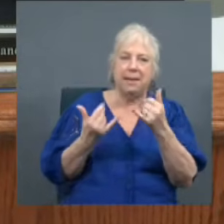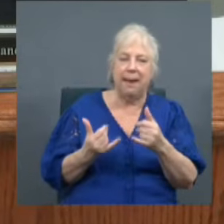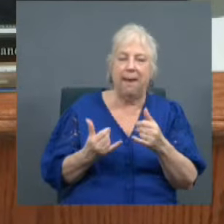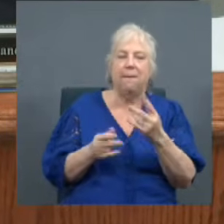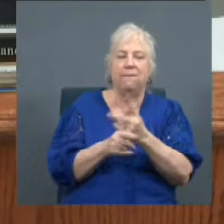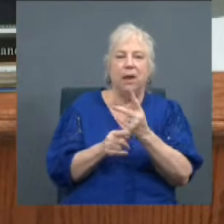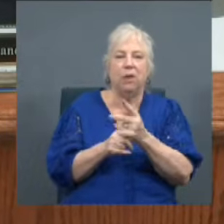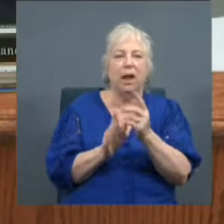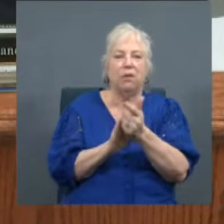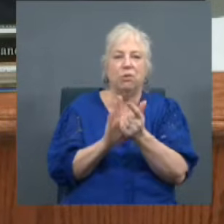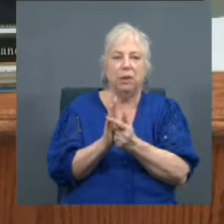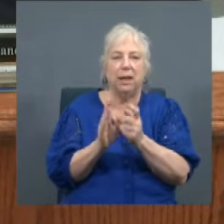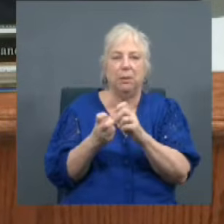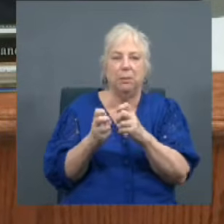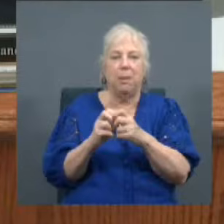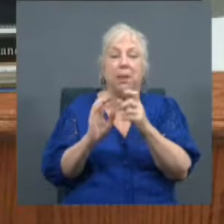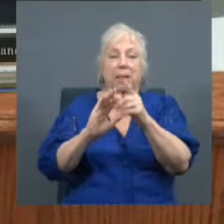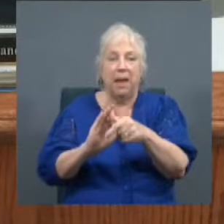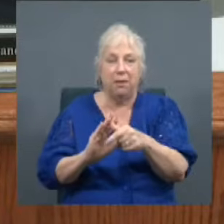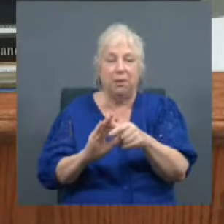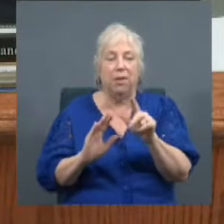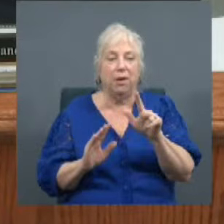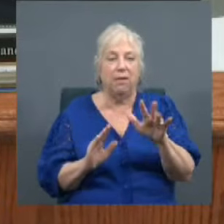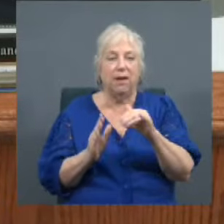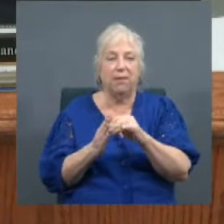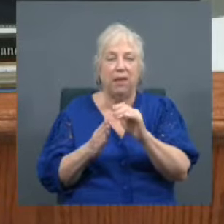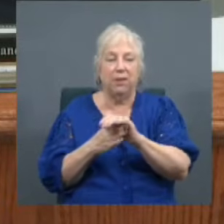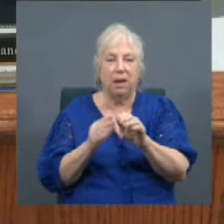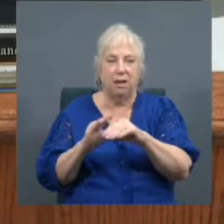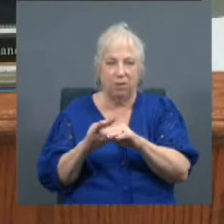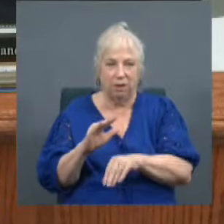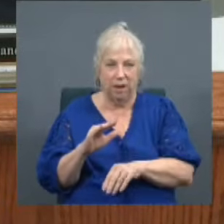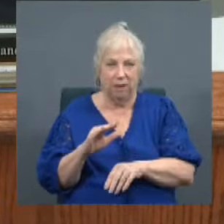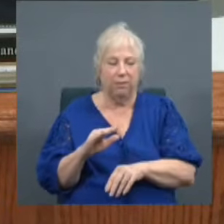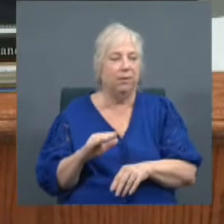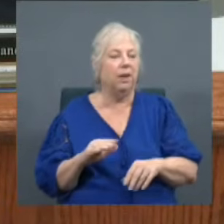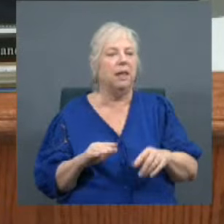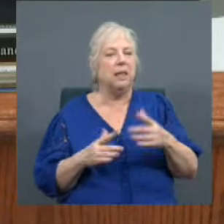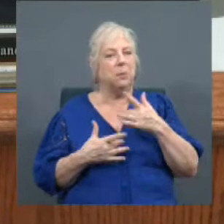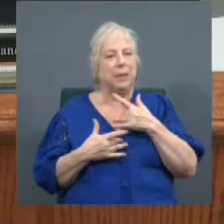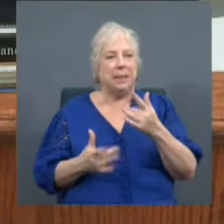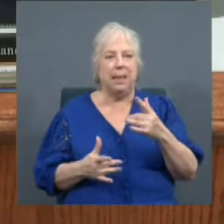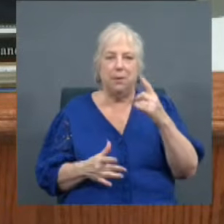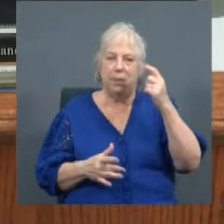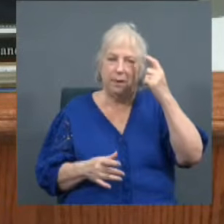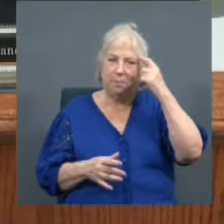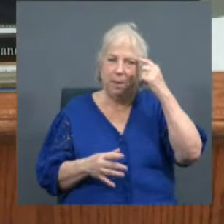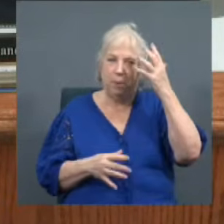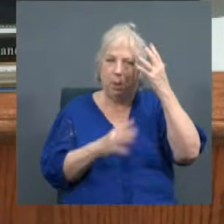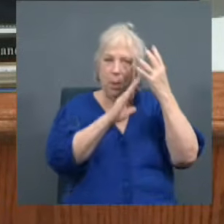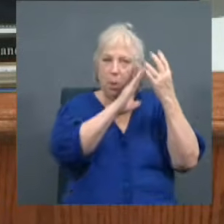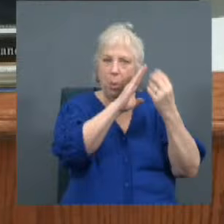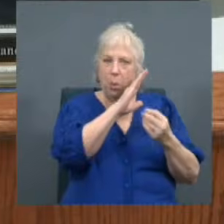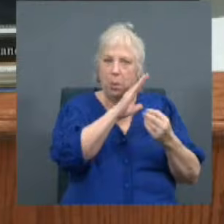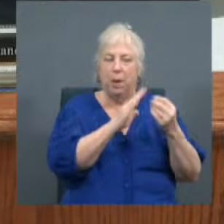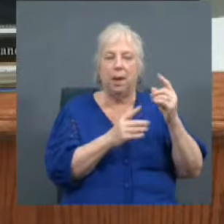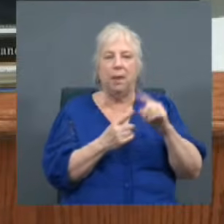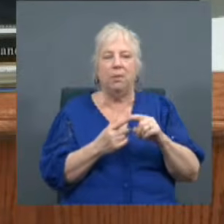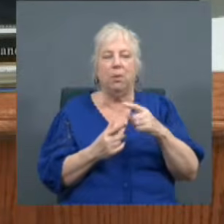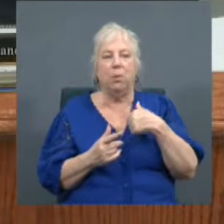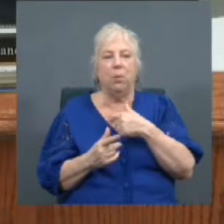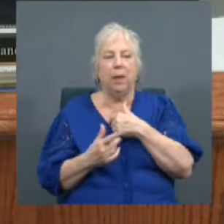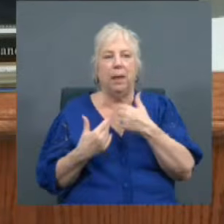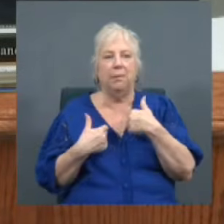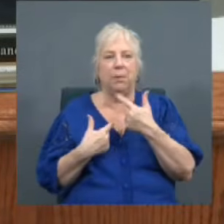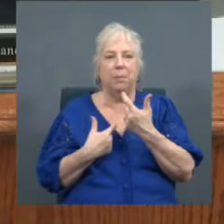later, $35,000 or less. Tend to have memory loss sometimes until there's a big check coming, but you all